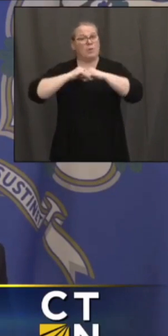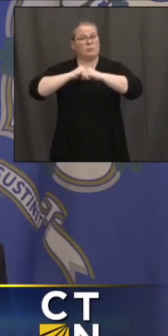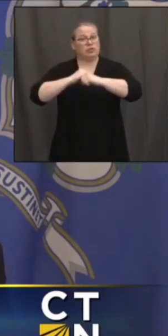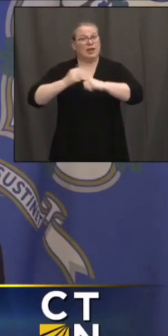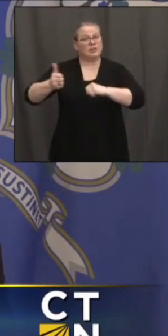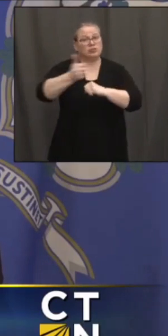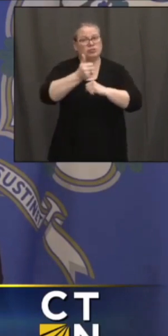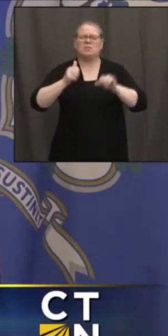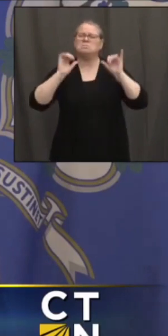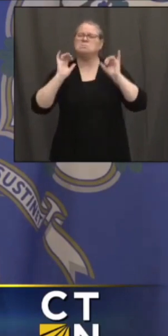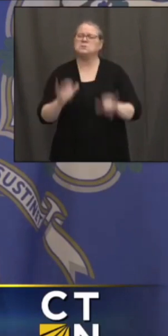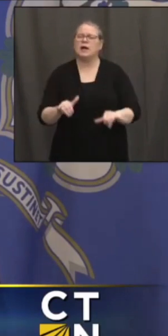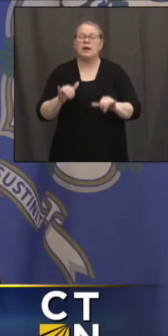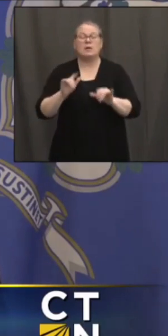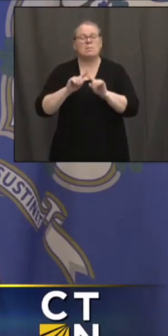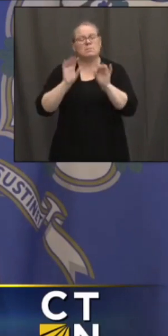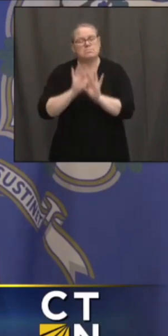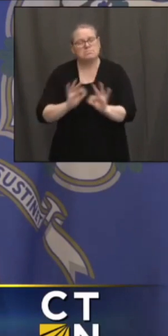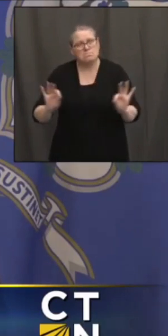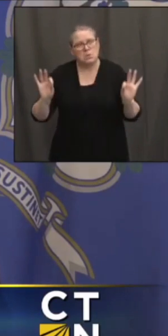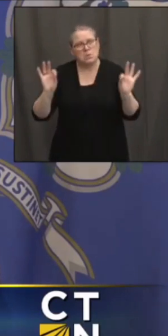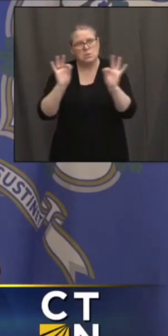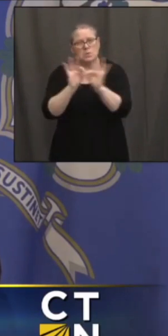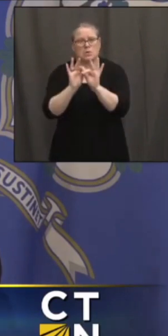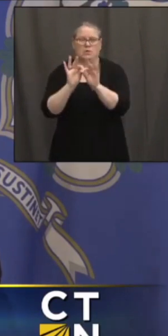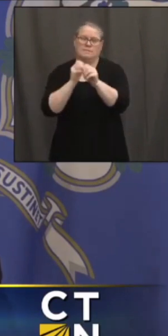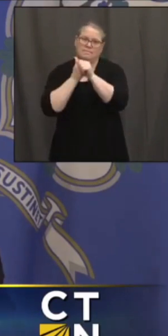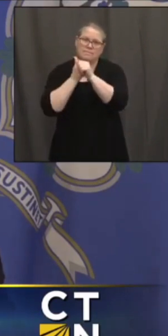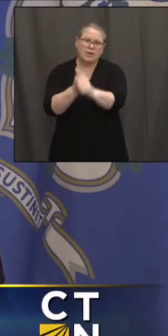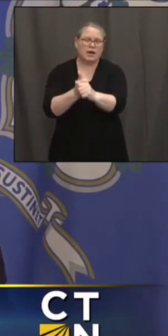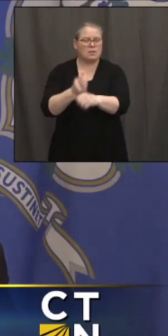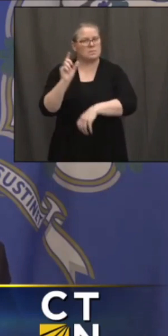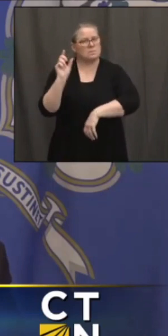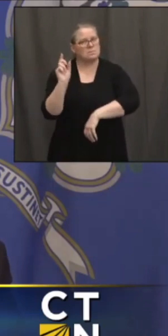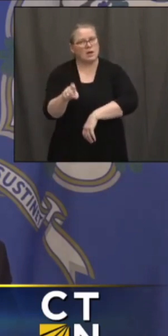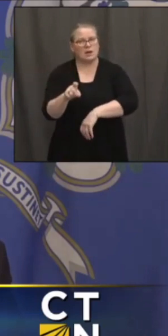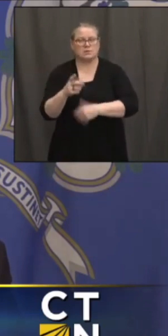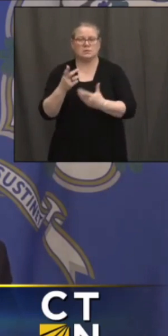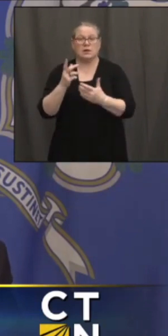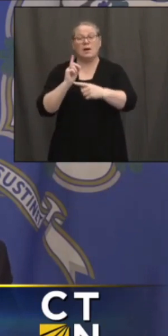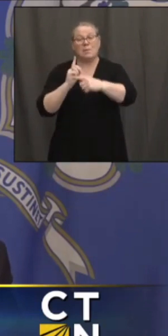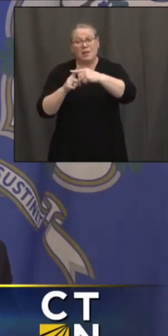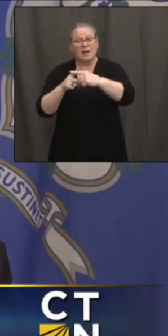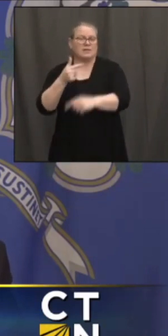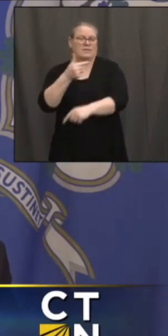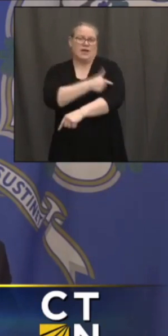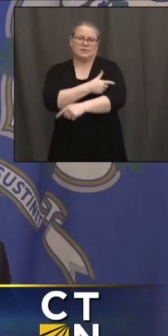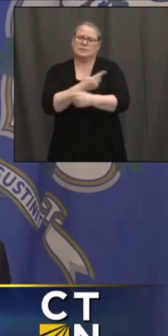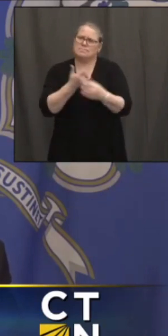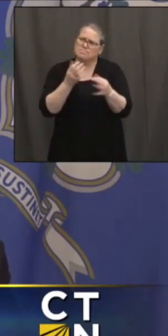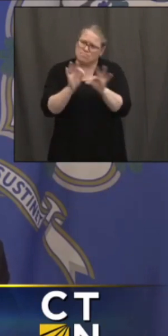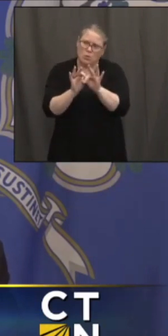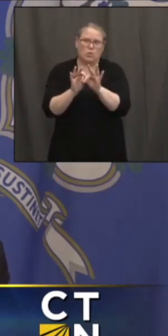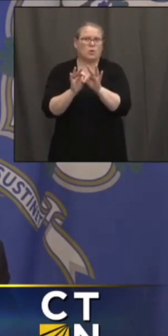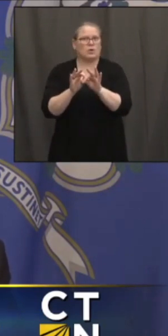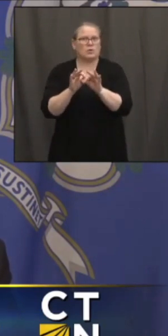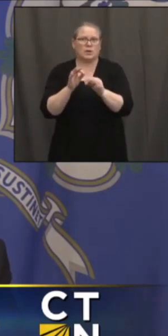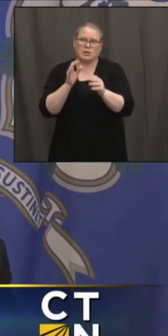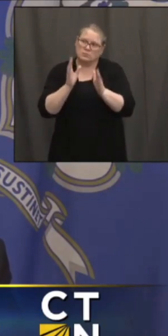just makes it all the more important to do it. And it makes that vaccine all the more important. We get those shots in the arm.